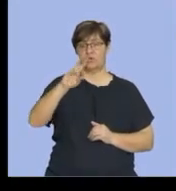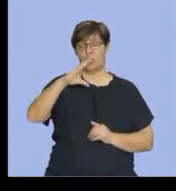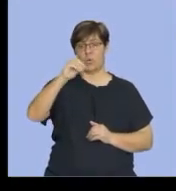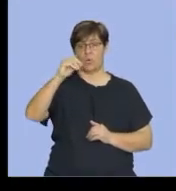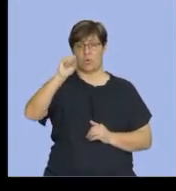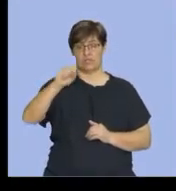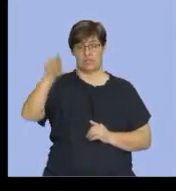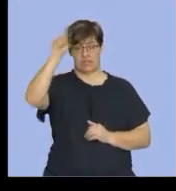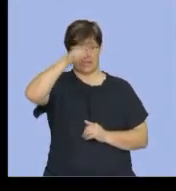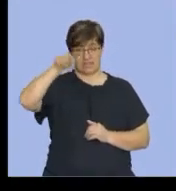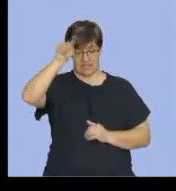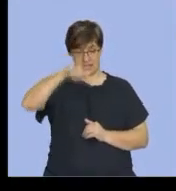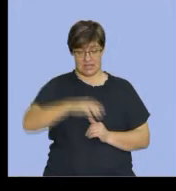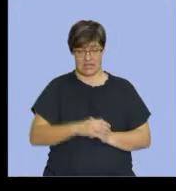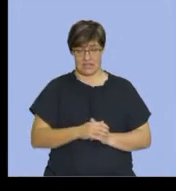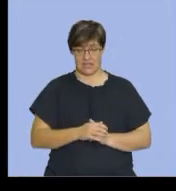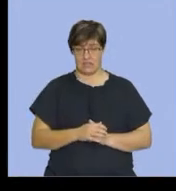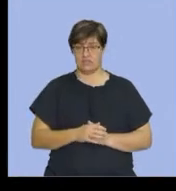cos theta,